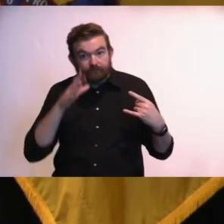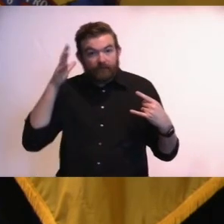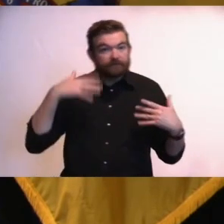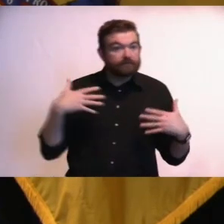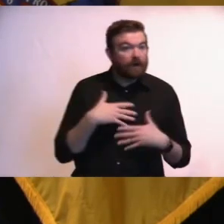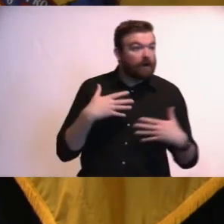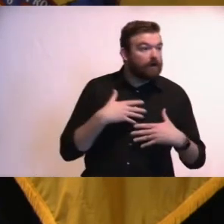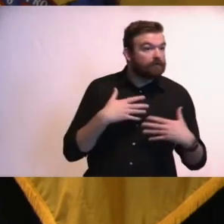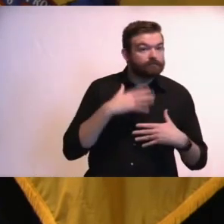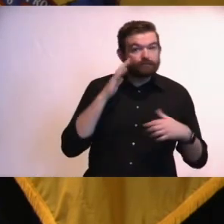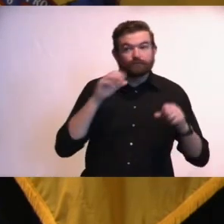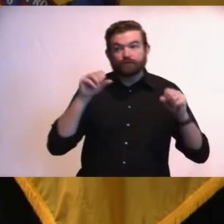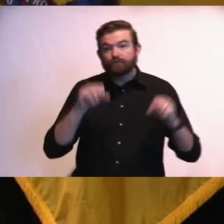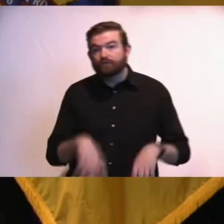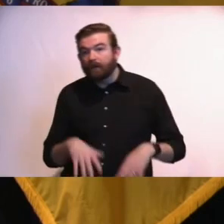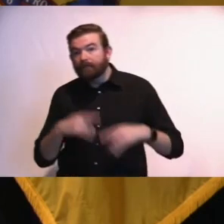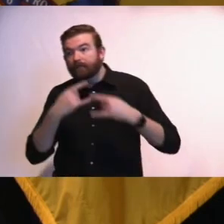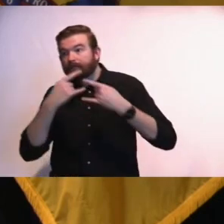Listen,